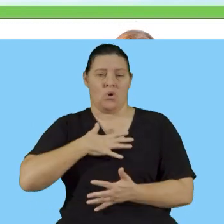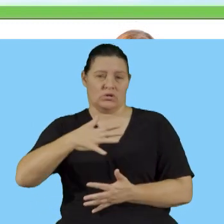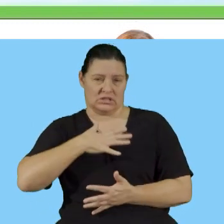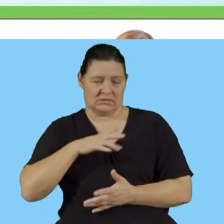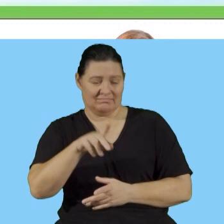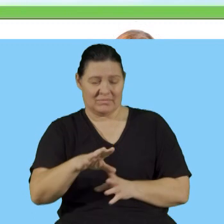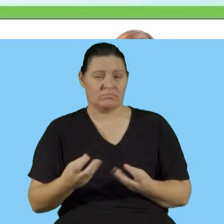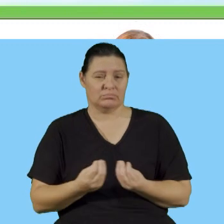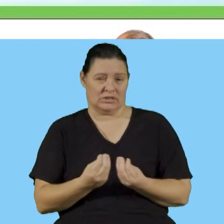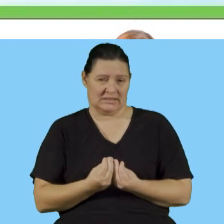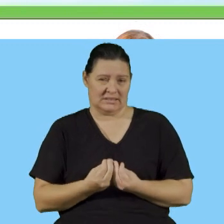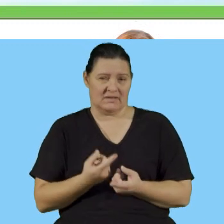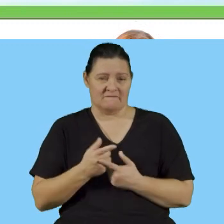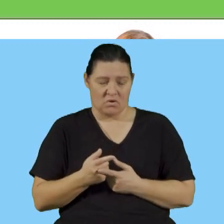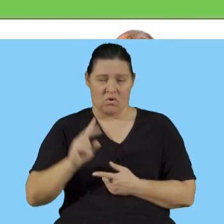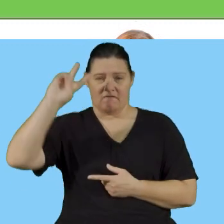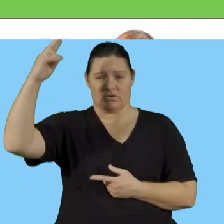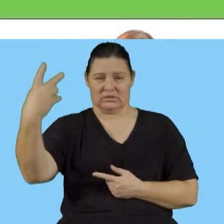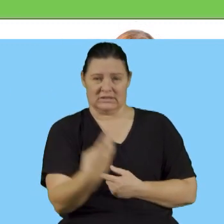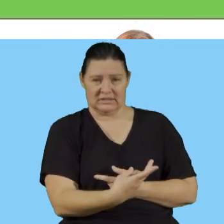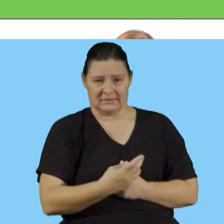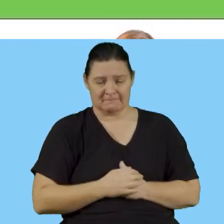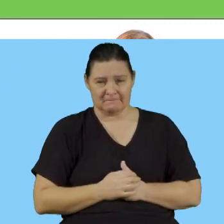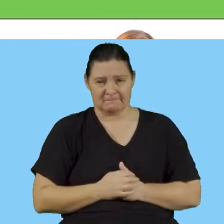the products of photosynthesis.